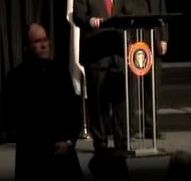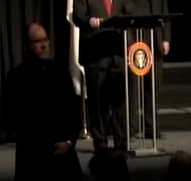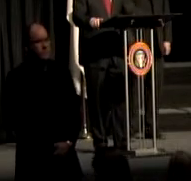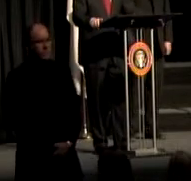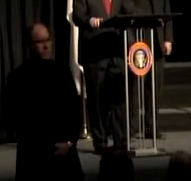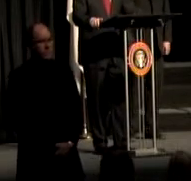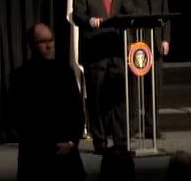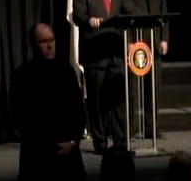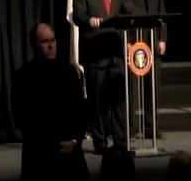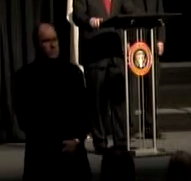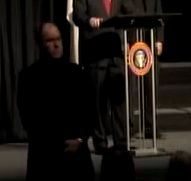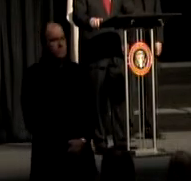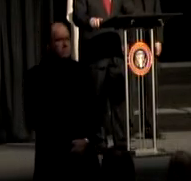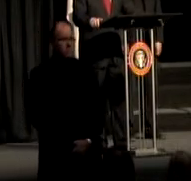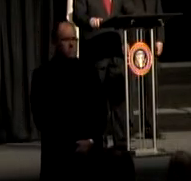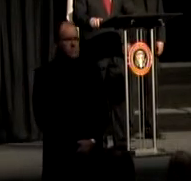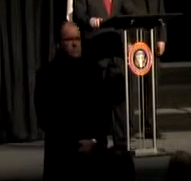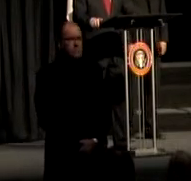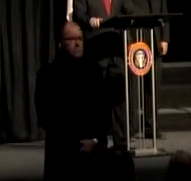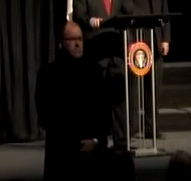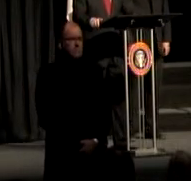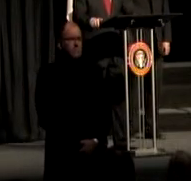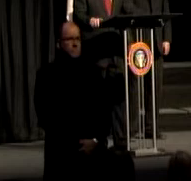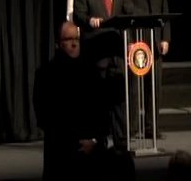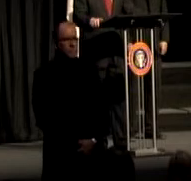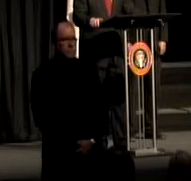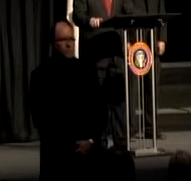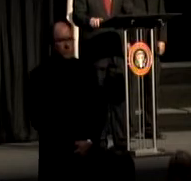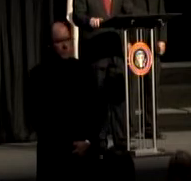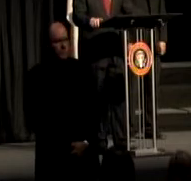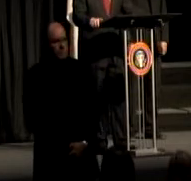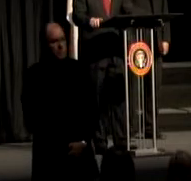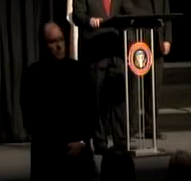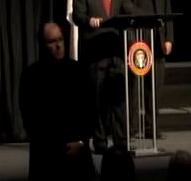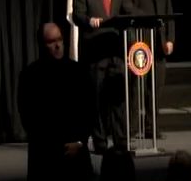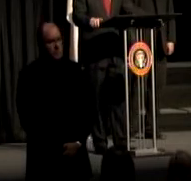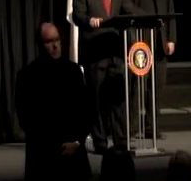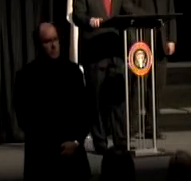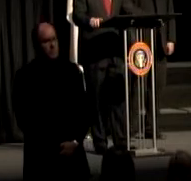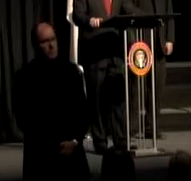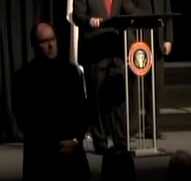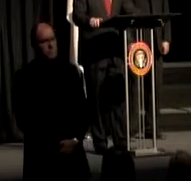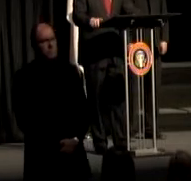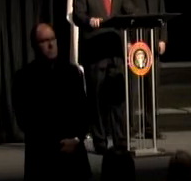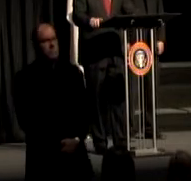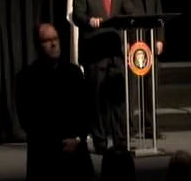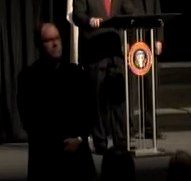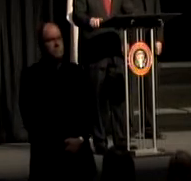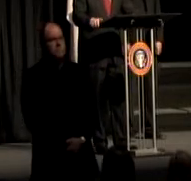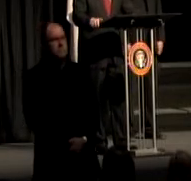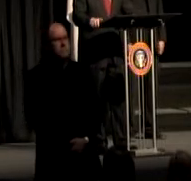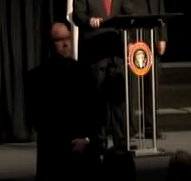4 verse 8 finally brother whatsoever is true whatsoever is honorable whatsoever thing is just whatsoever is pure